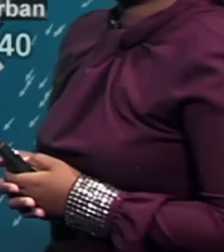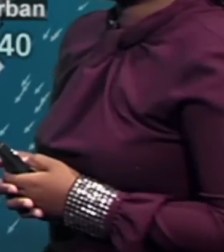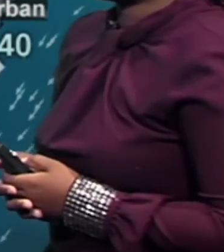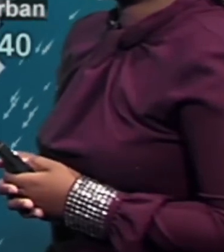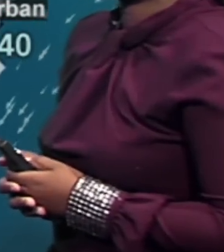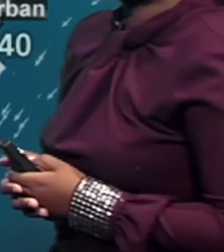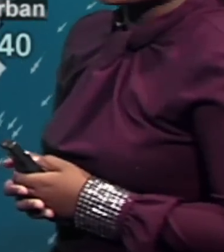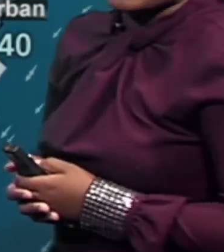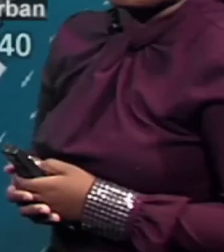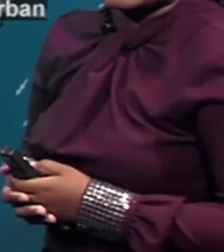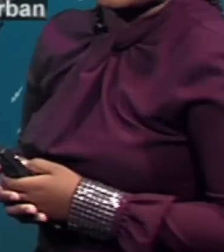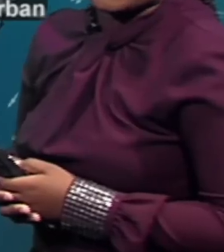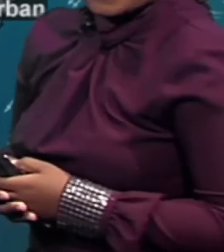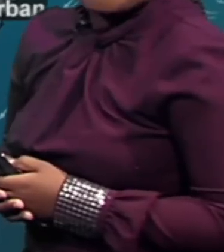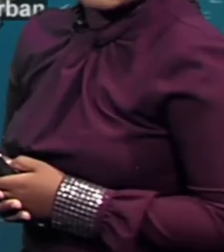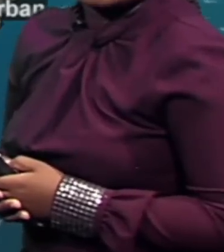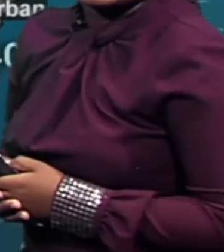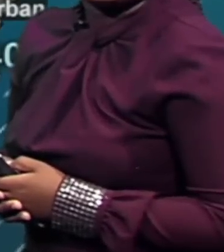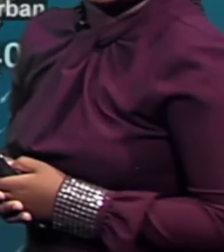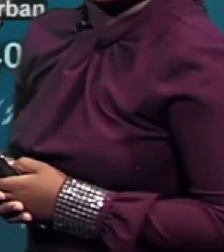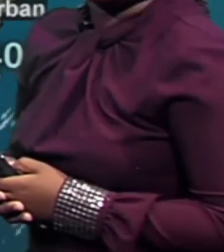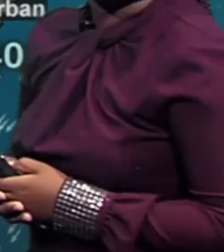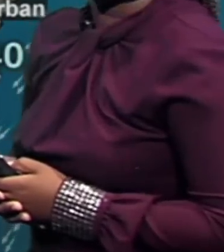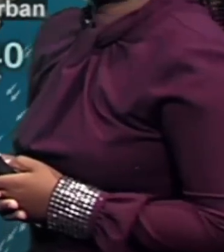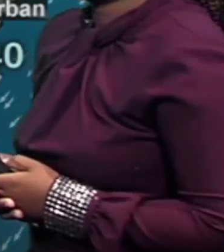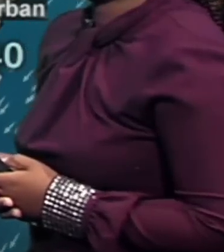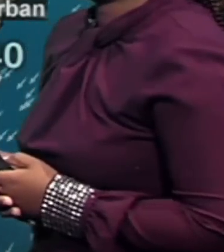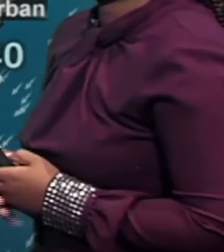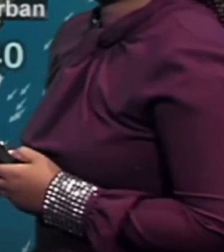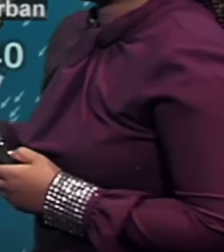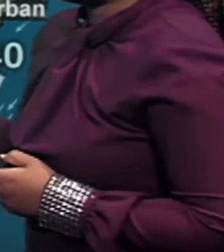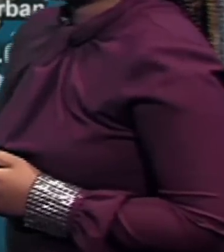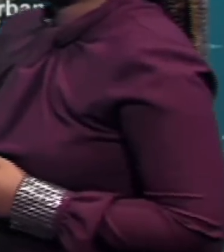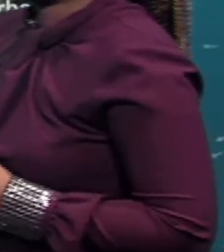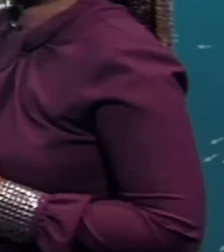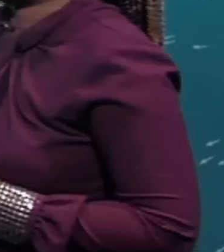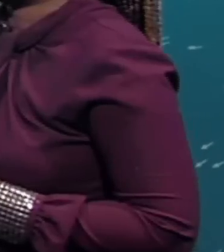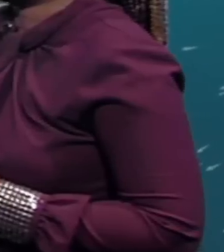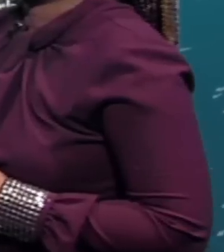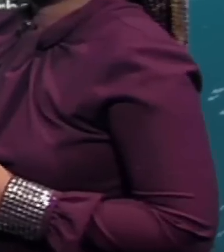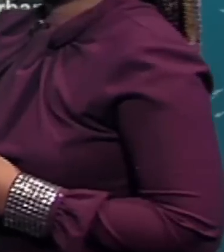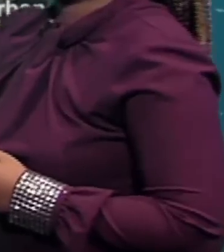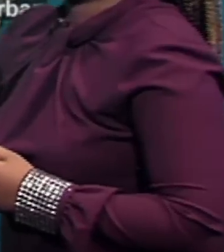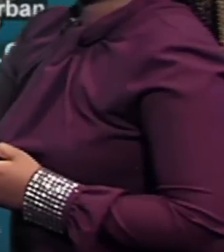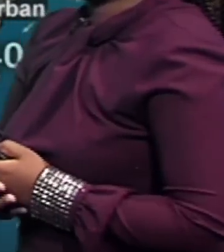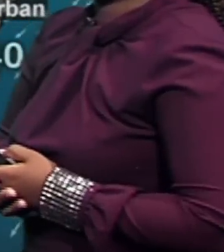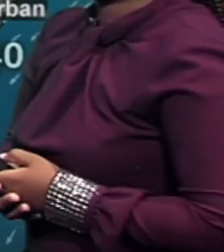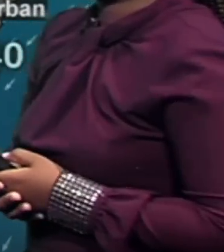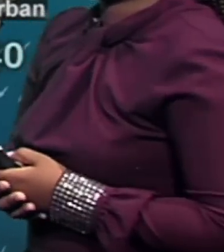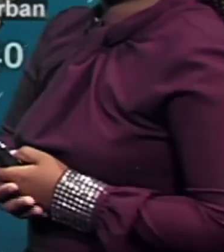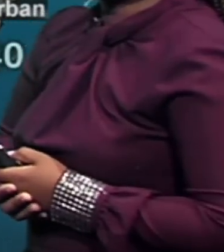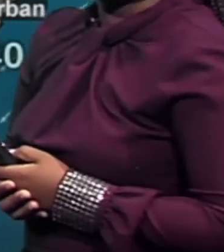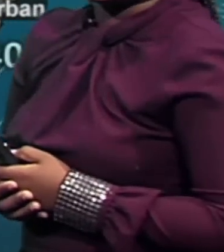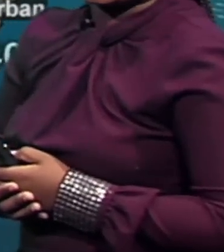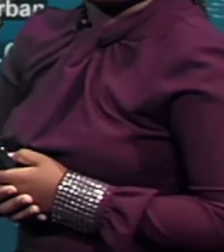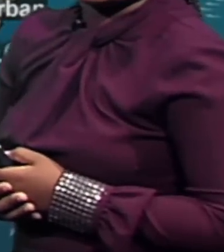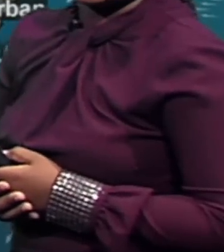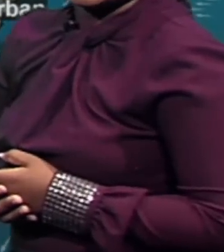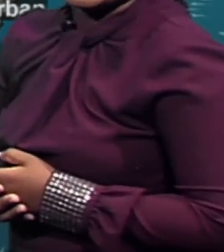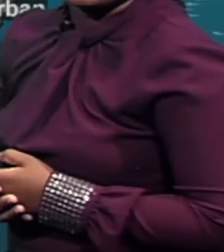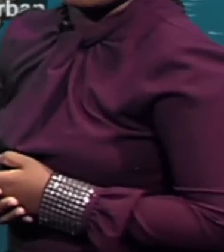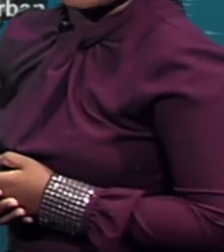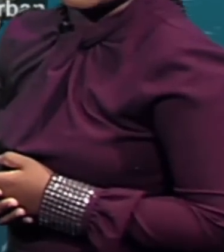ka diperesente di le 30 mme re lebelele motsatsing la ka moso teng dipula tseo di a tswelela ka diperesente di le 60 ka kwa province ya kwa Western